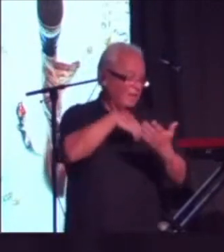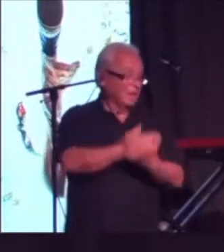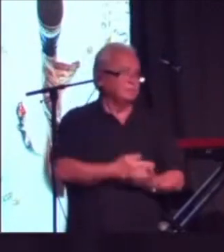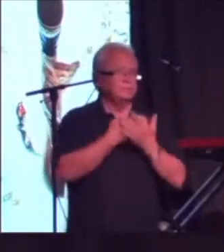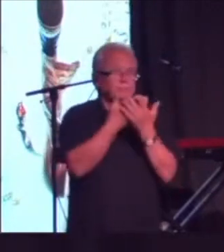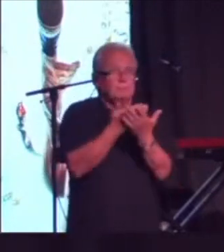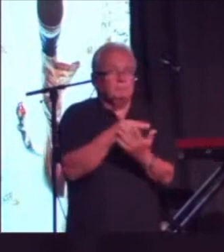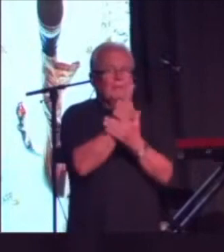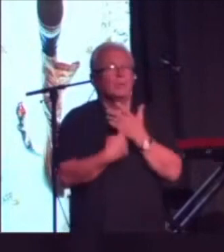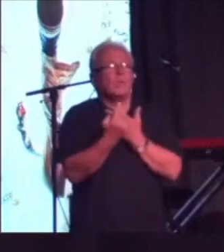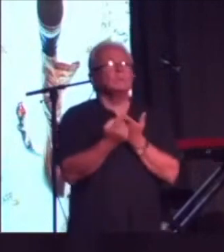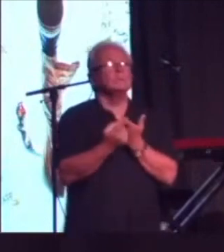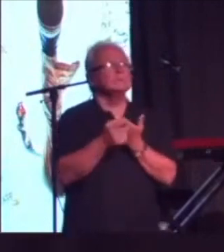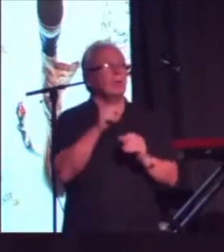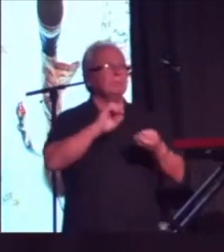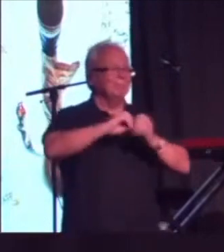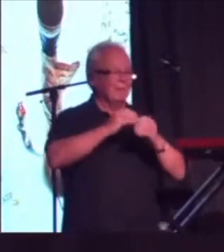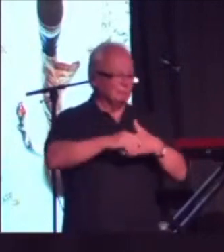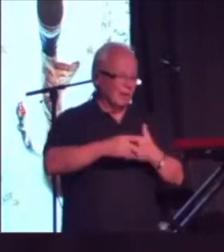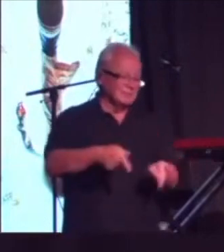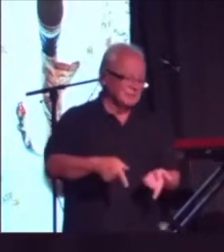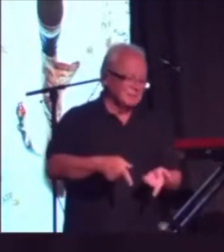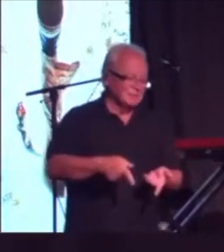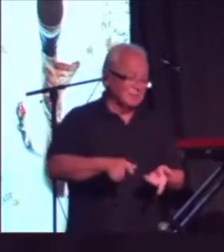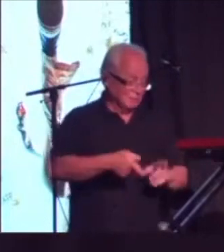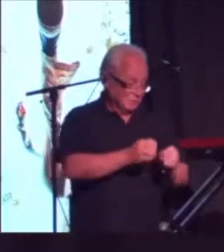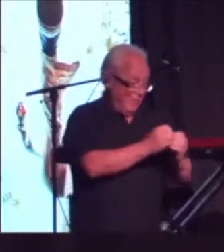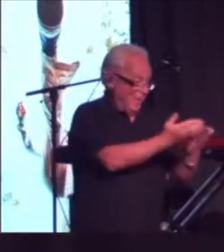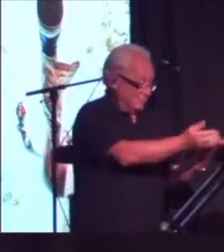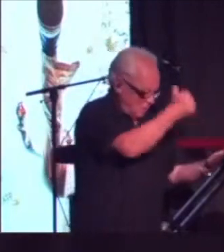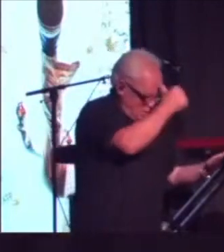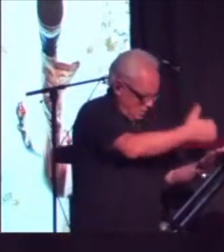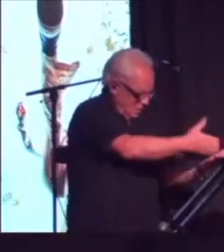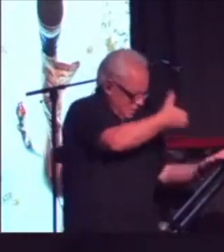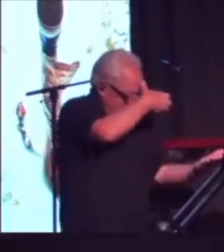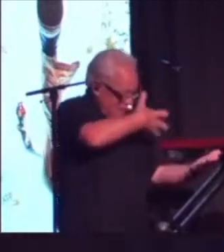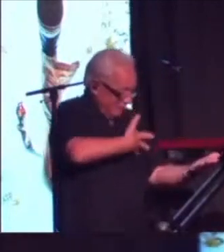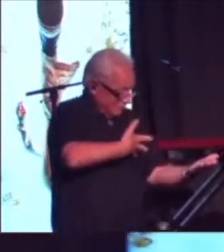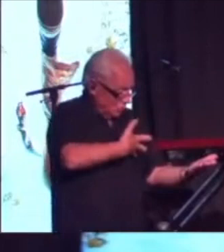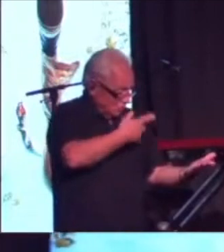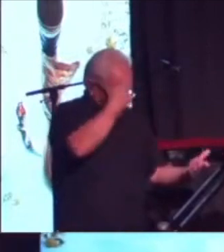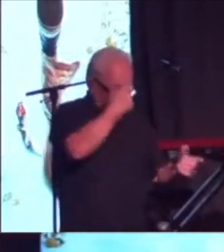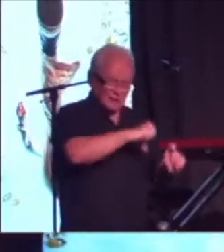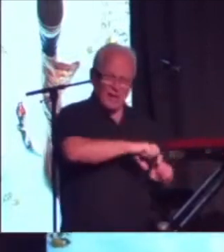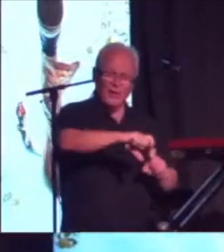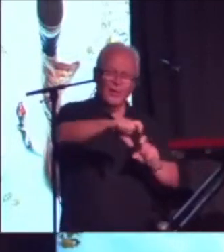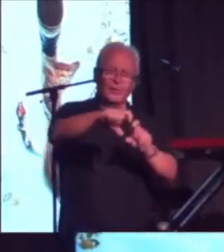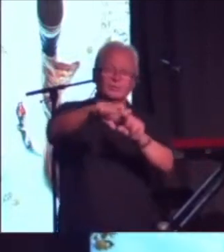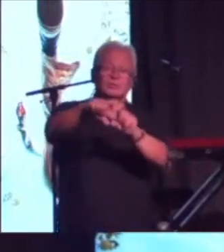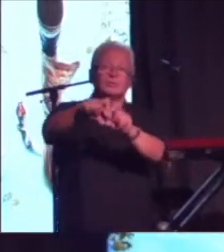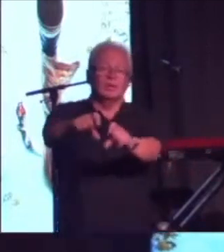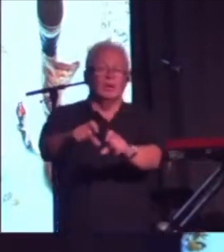never make acquaintance with anybody. And yet the Bible reminds us that we can get by without friends, but we cannot flourish without